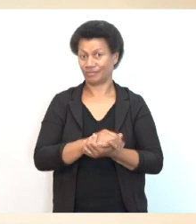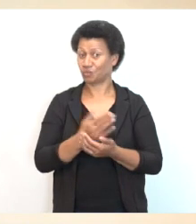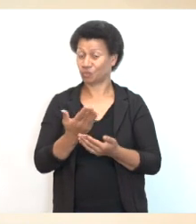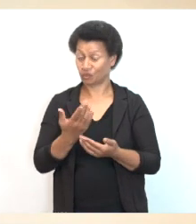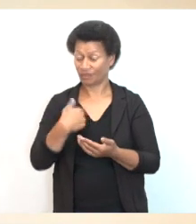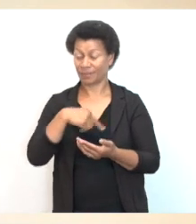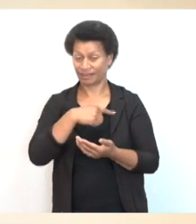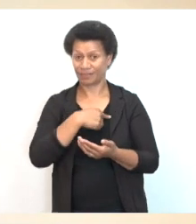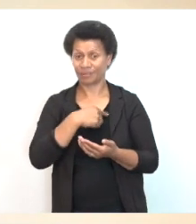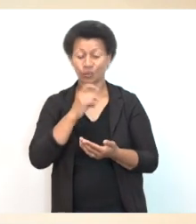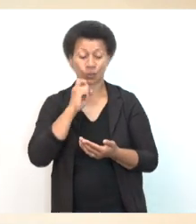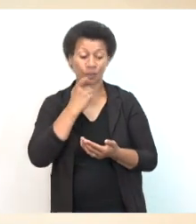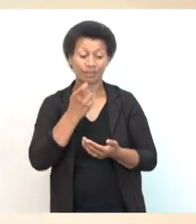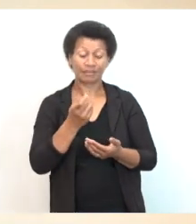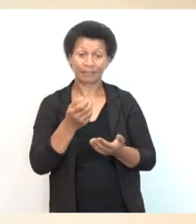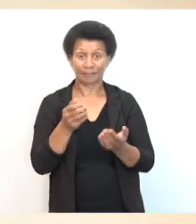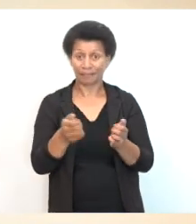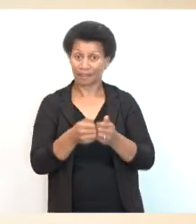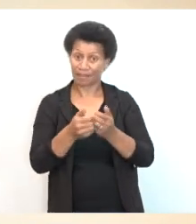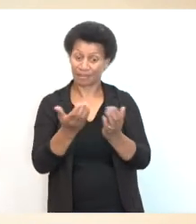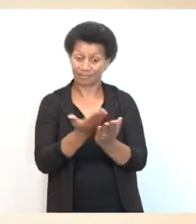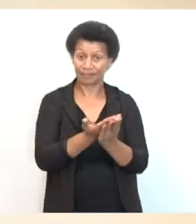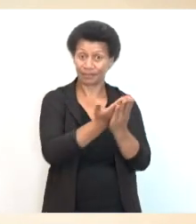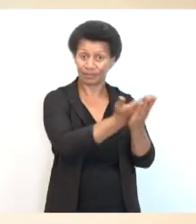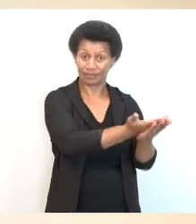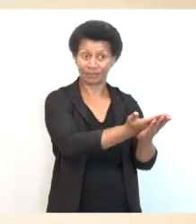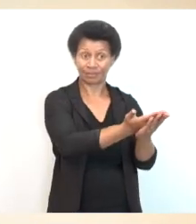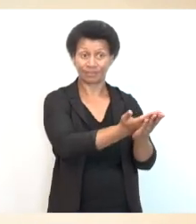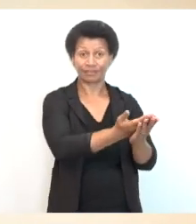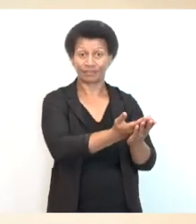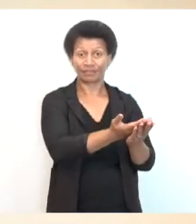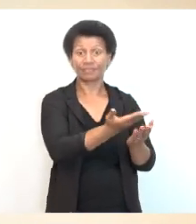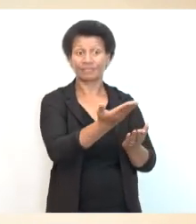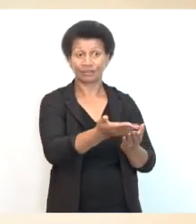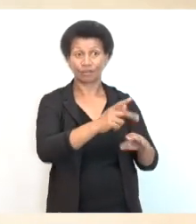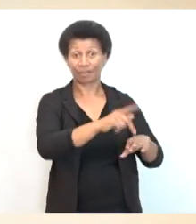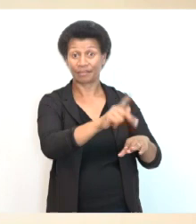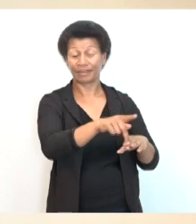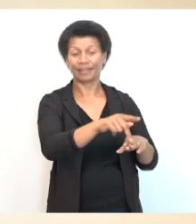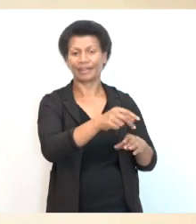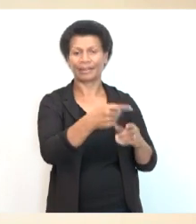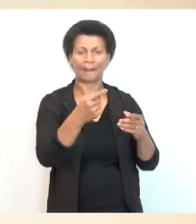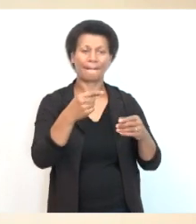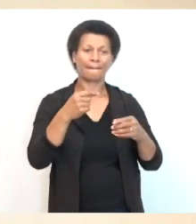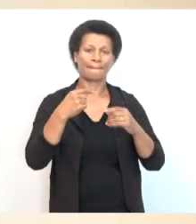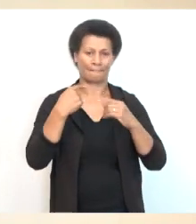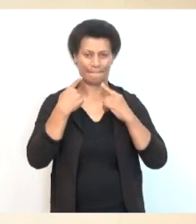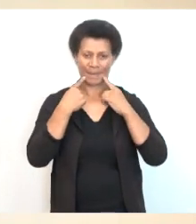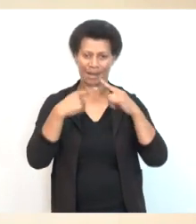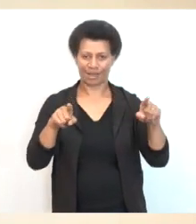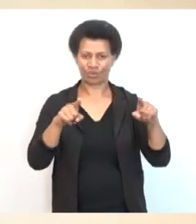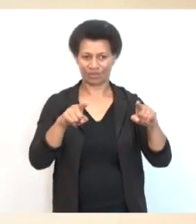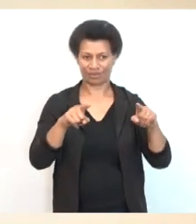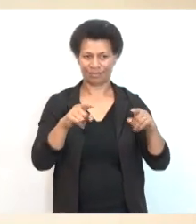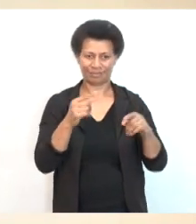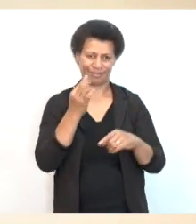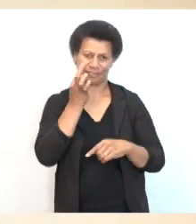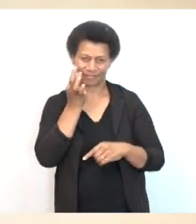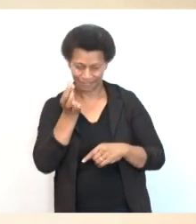is a inter-government agency between my department, my Attorney General, the Ministry of